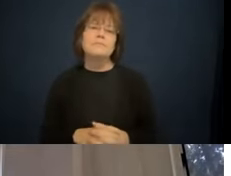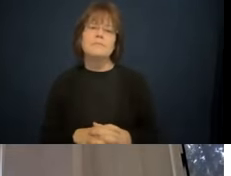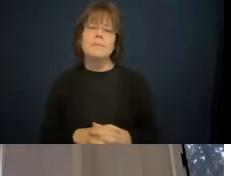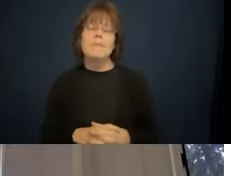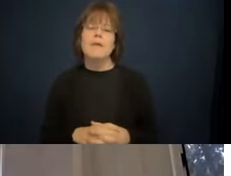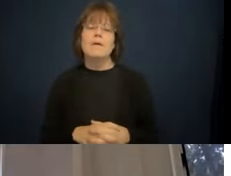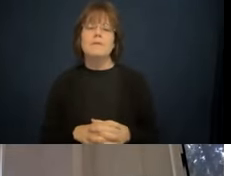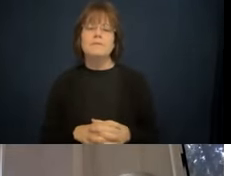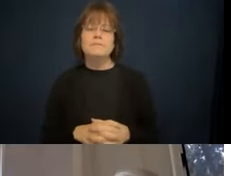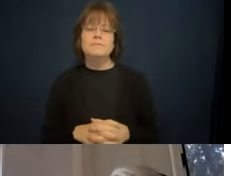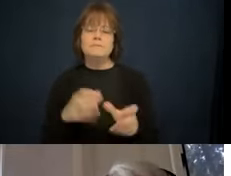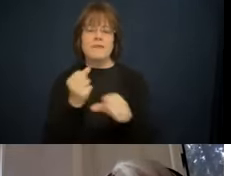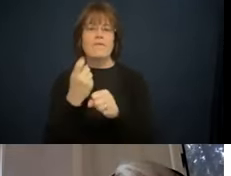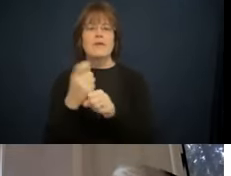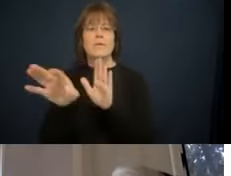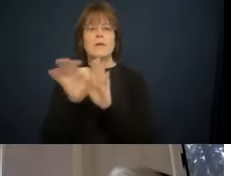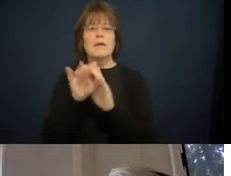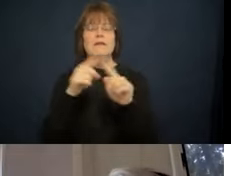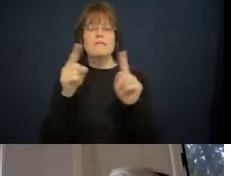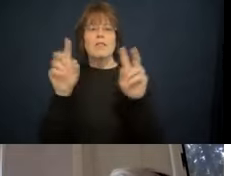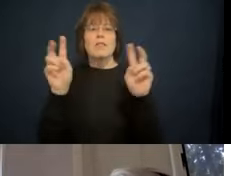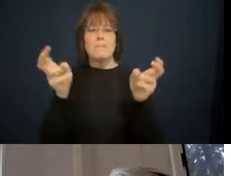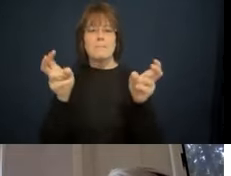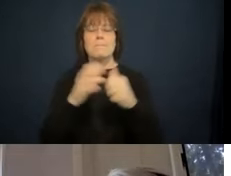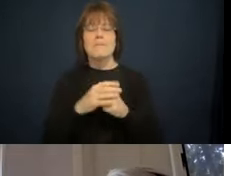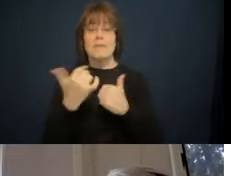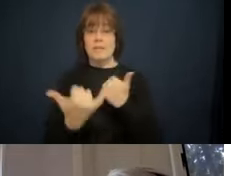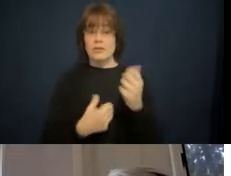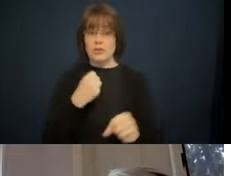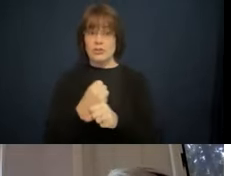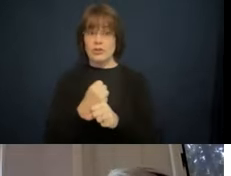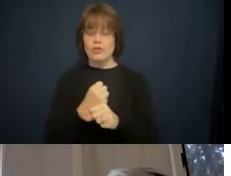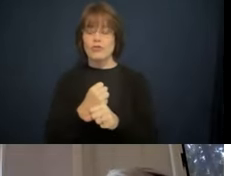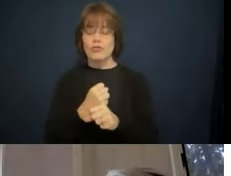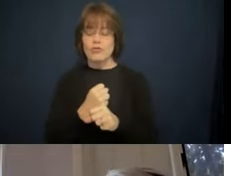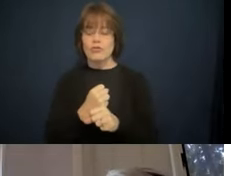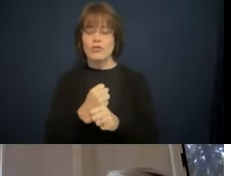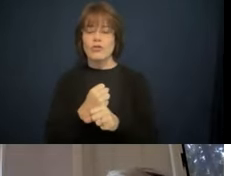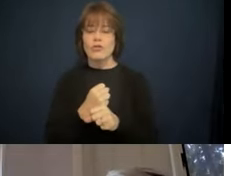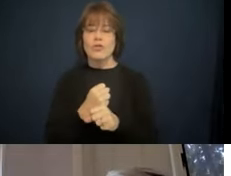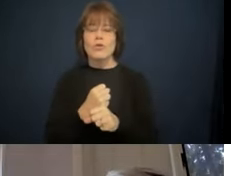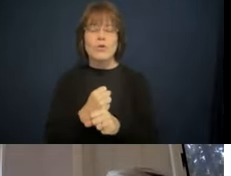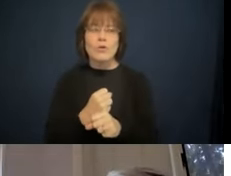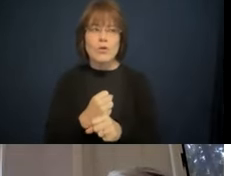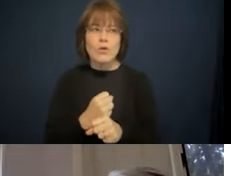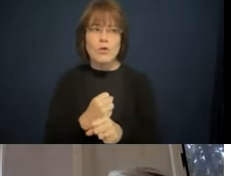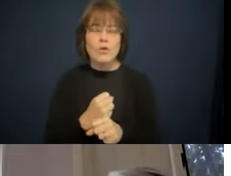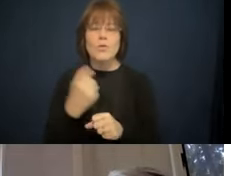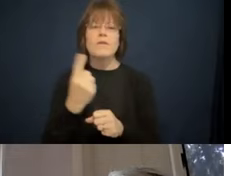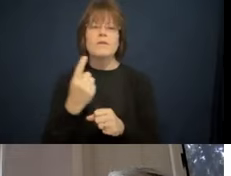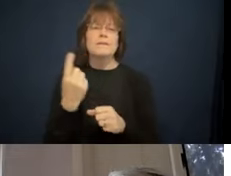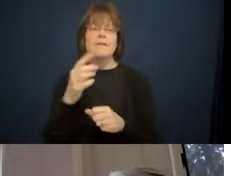Each year, we pick a different seminar theme. This year, the theme we went with is Big Earth Data Forging New